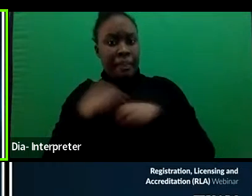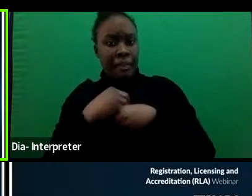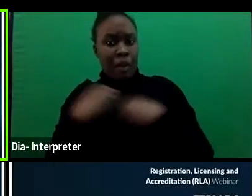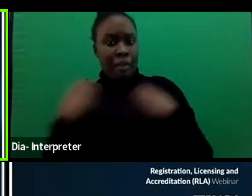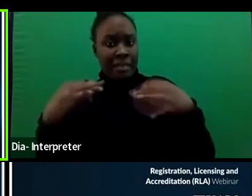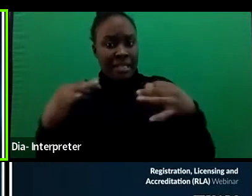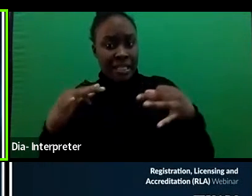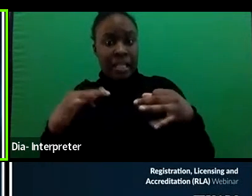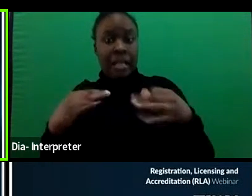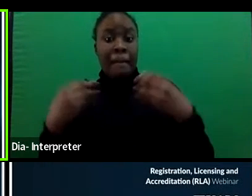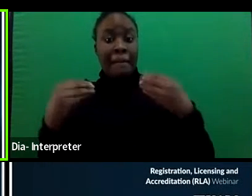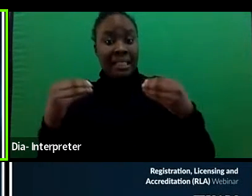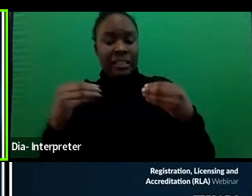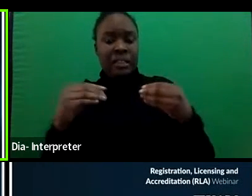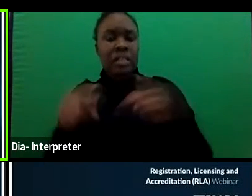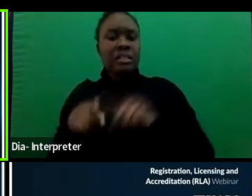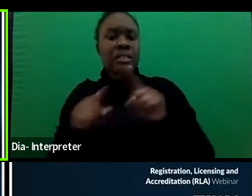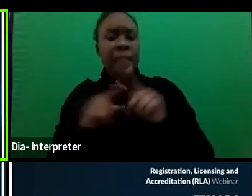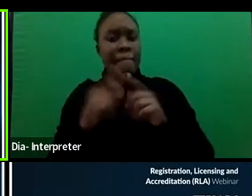I am registered?